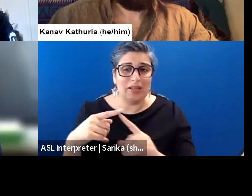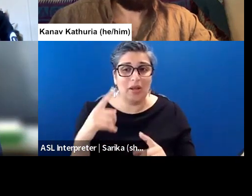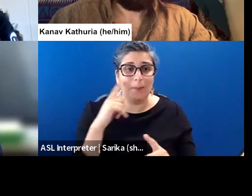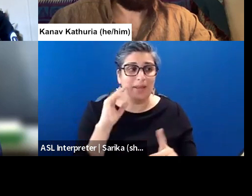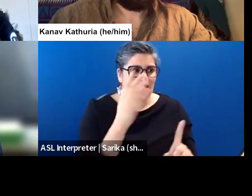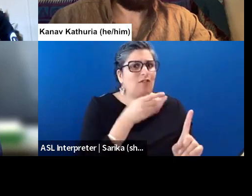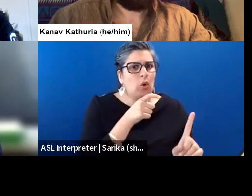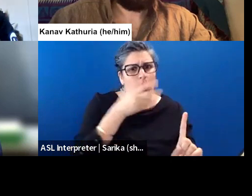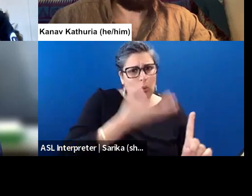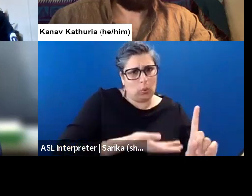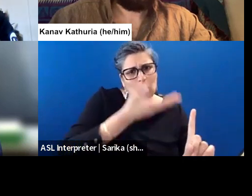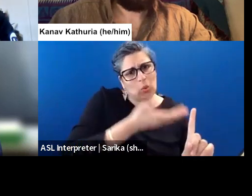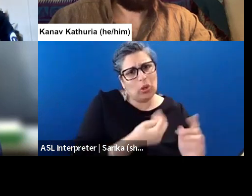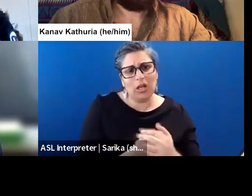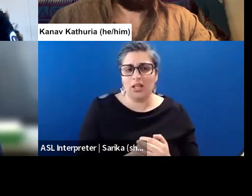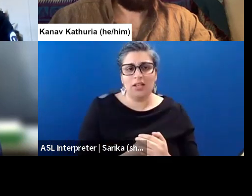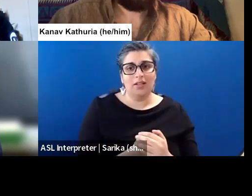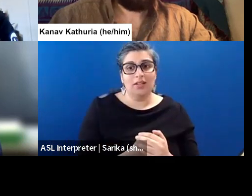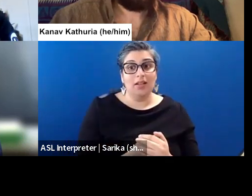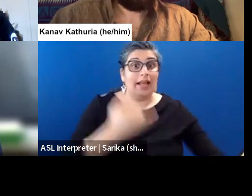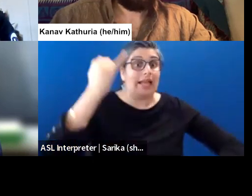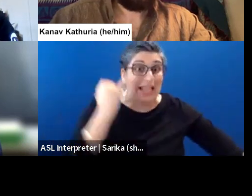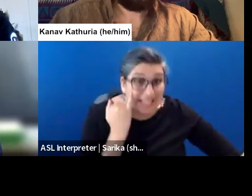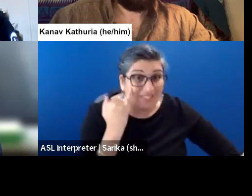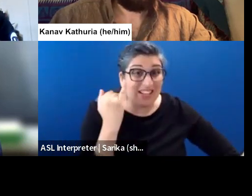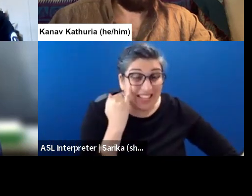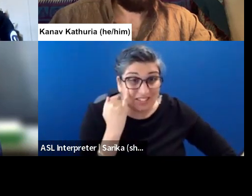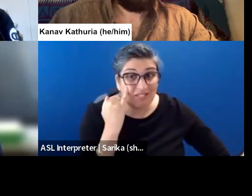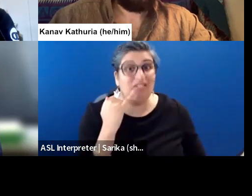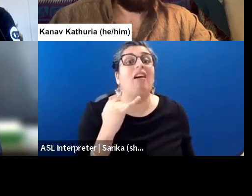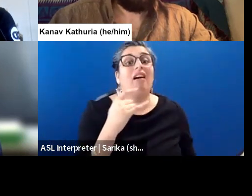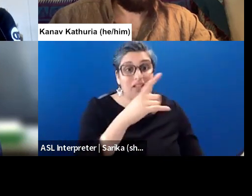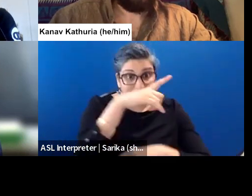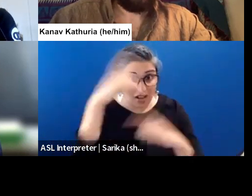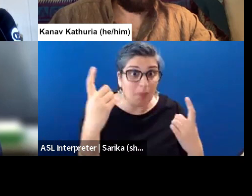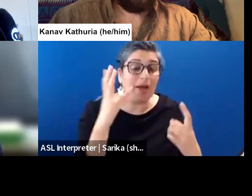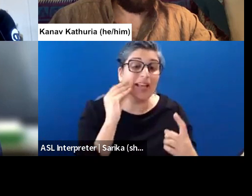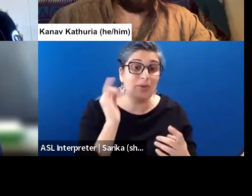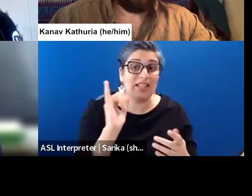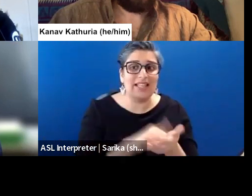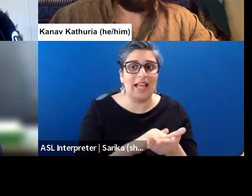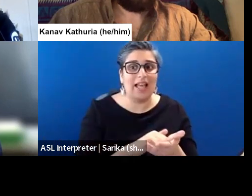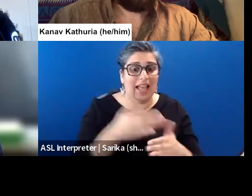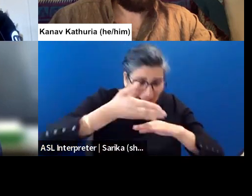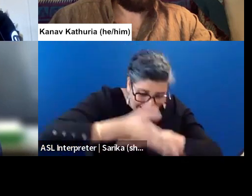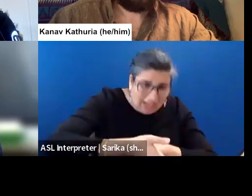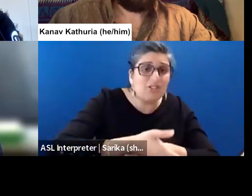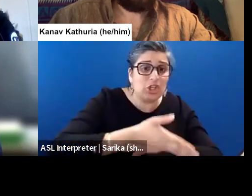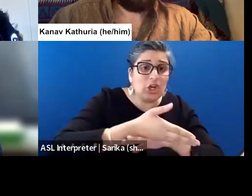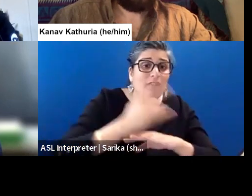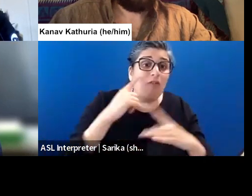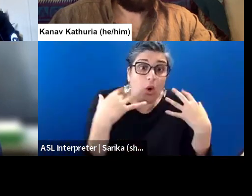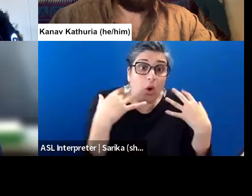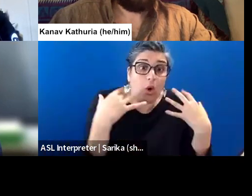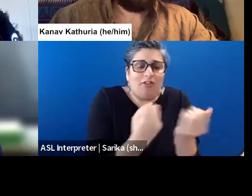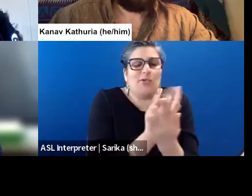are. And if they did experience trauma like that, then they would have so many resources afterwards to recover. They would